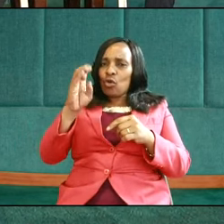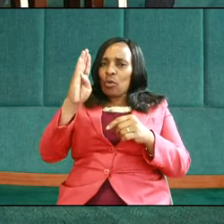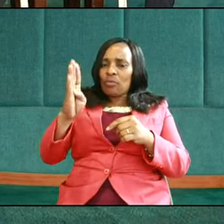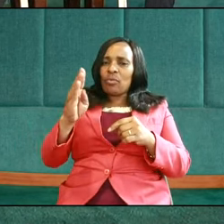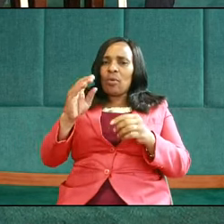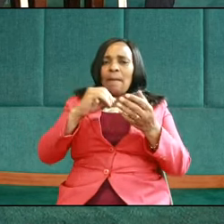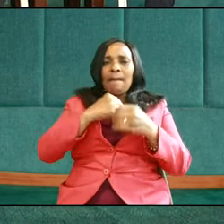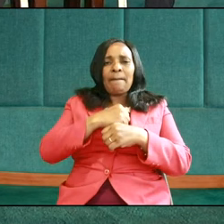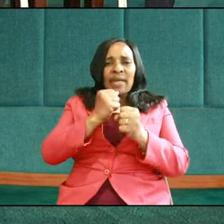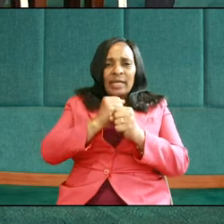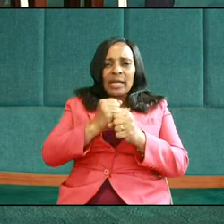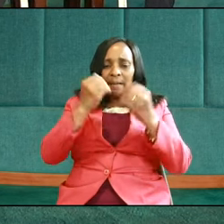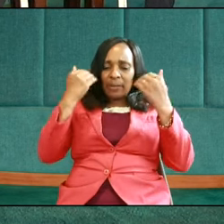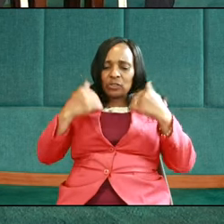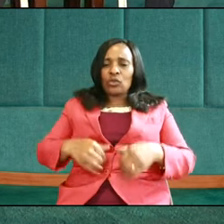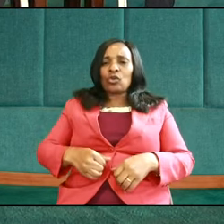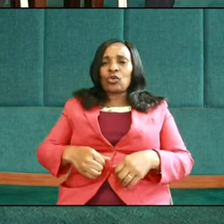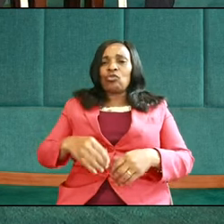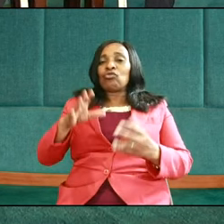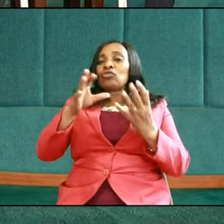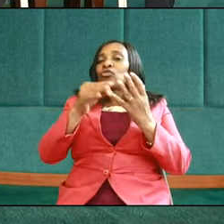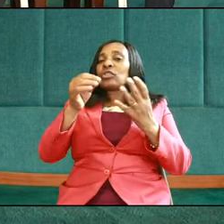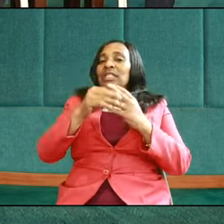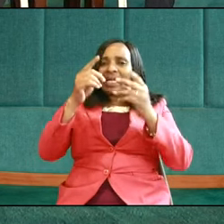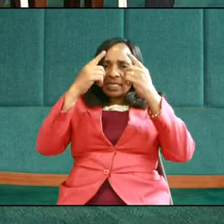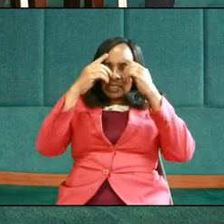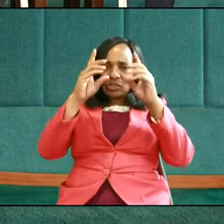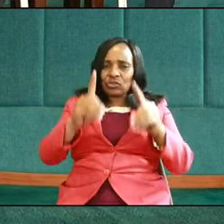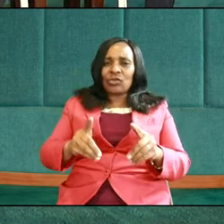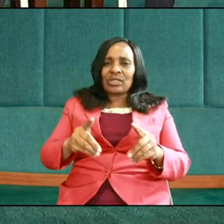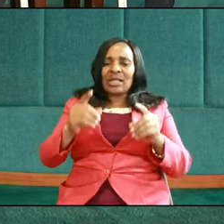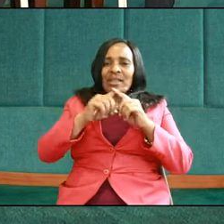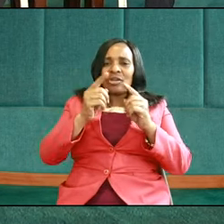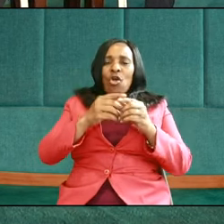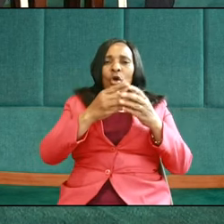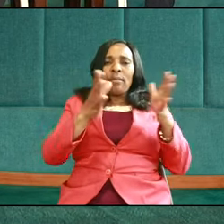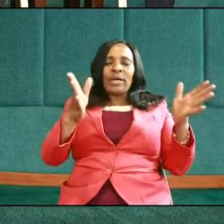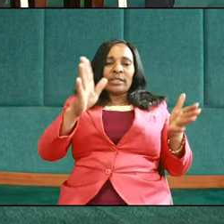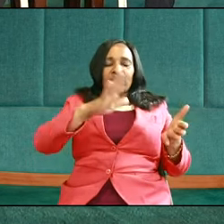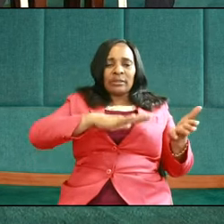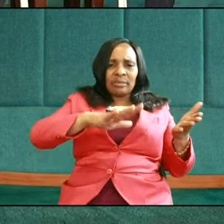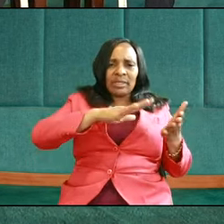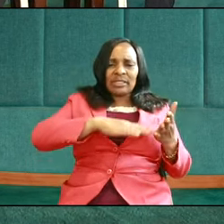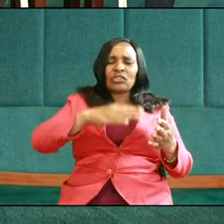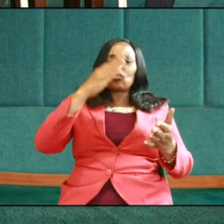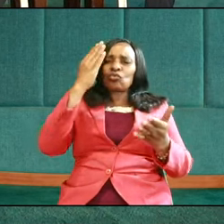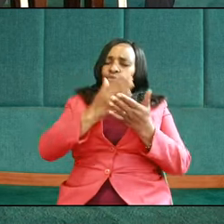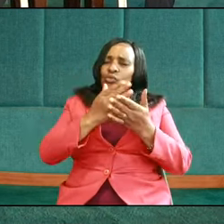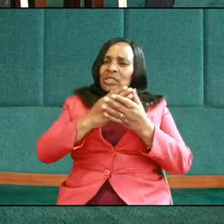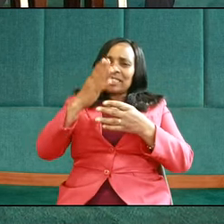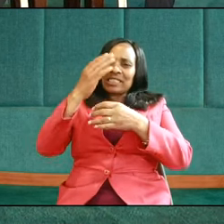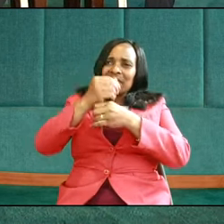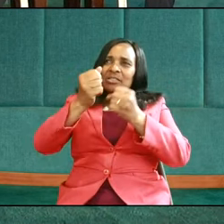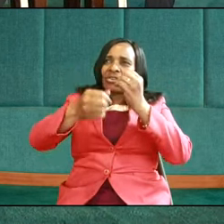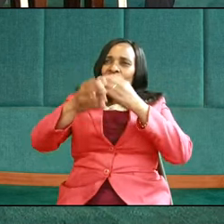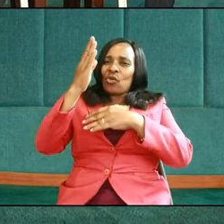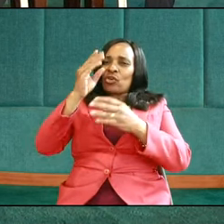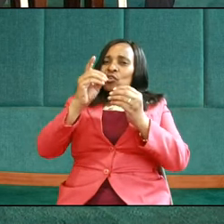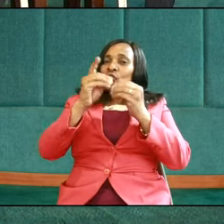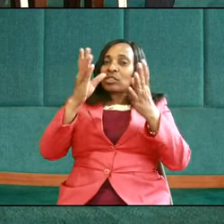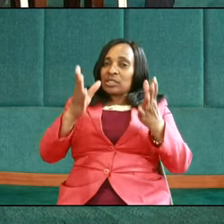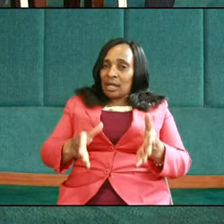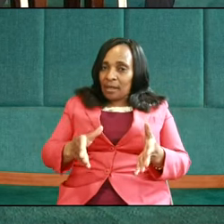personal choice, that decision to come to church, places like this, and open spaces to truly trust in God, because he's the